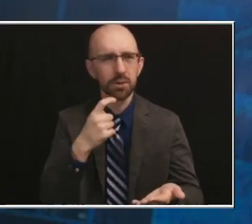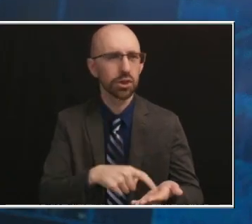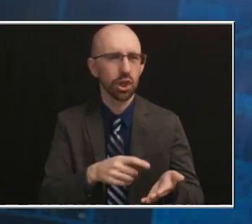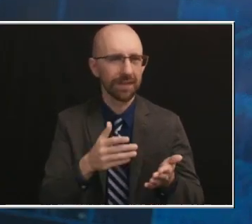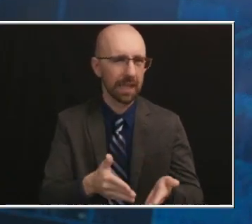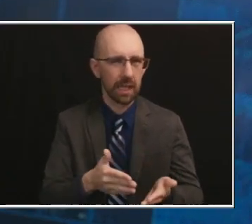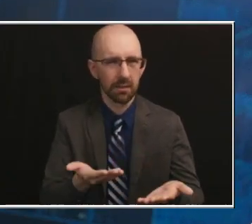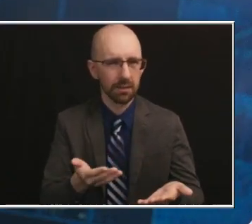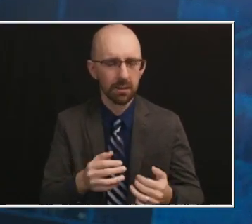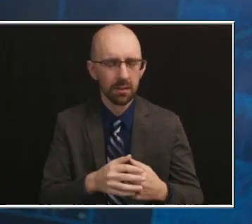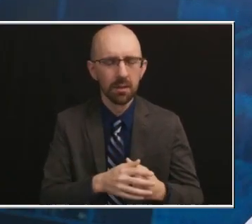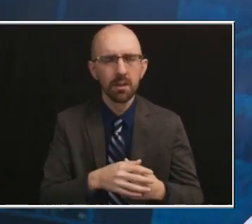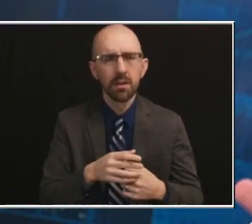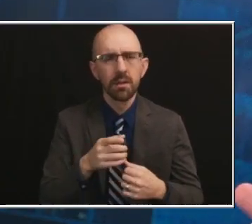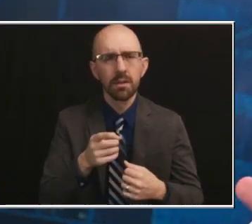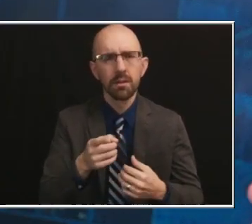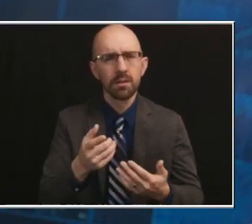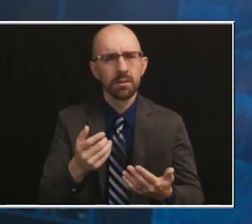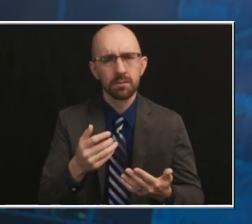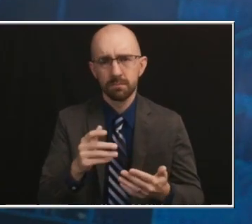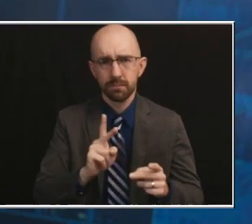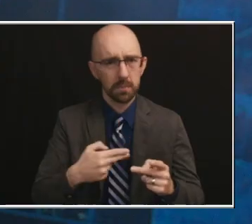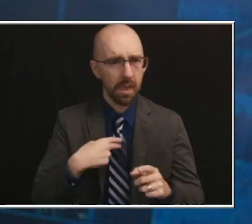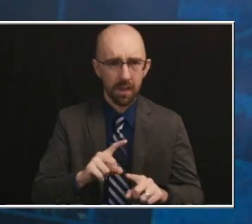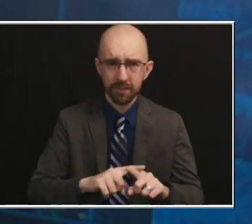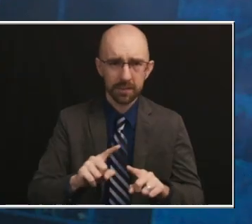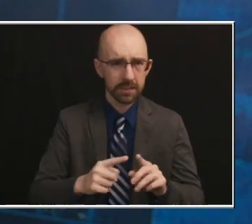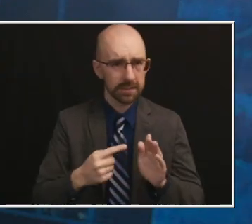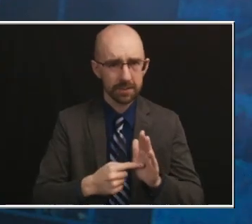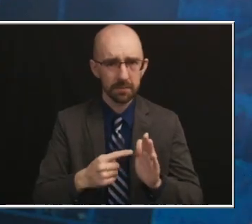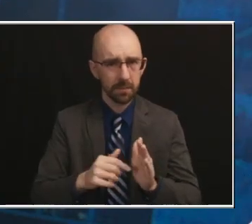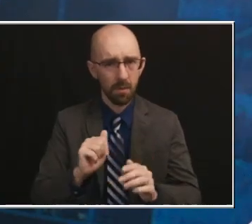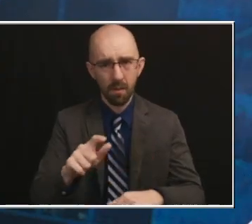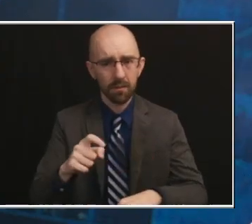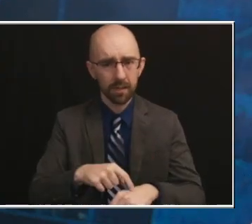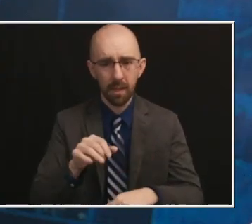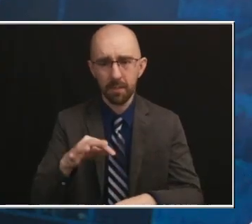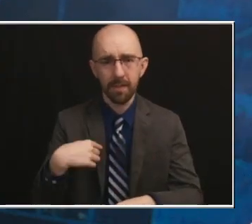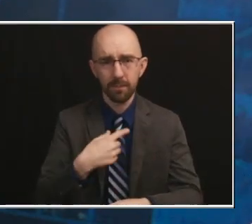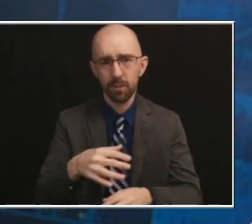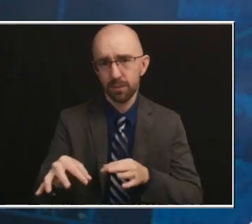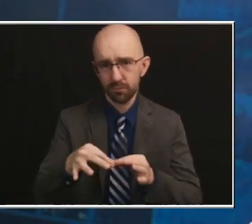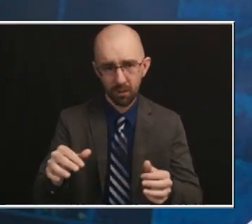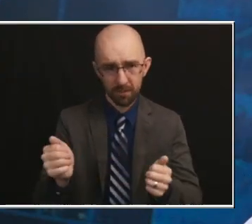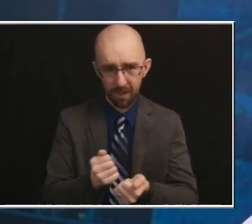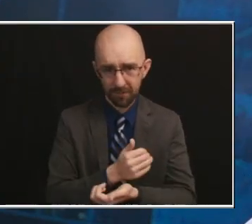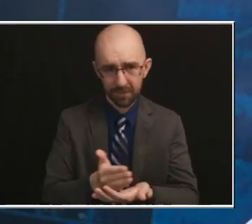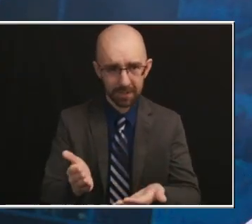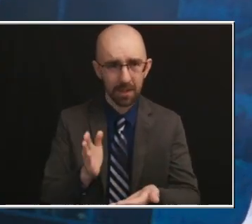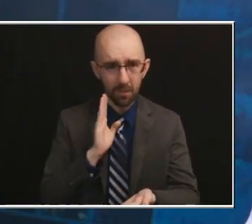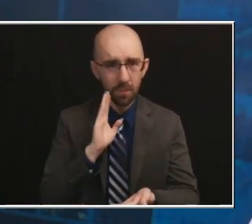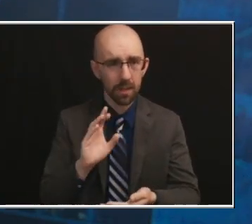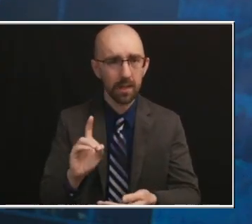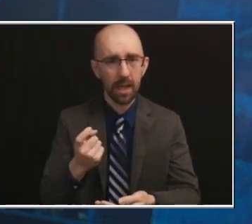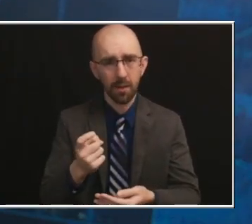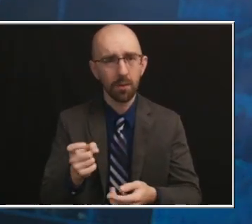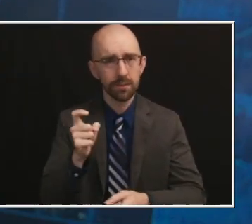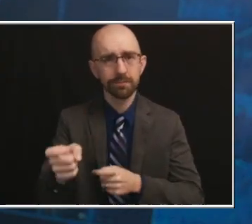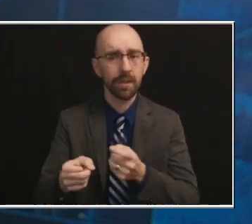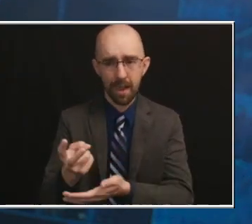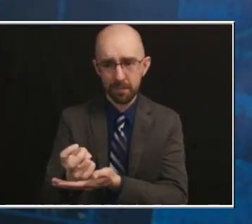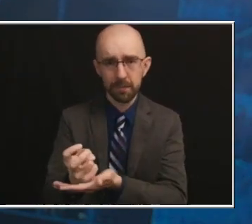maybe, people have all sorts of symptoms all the time, and if we just ascribed everything to epilepsy, we'd be diagnosing too much epilepsy. Right.